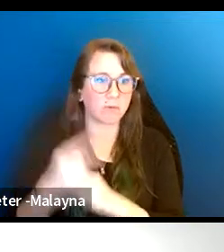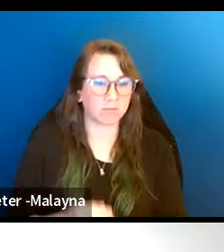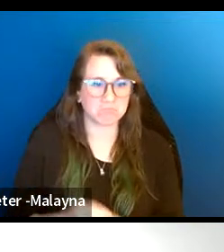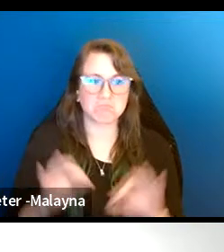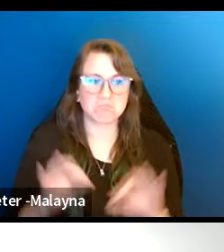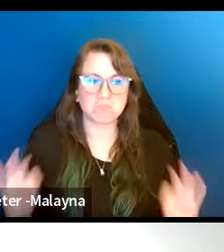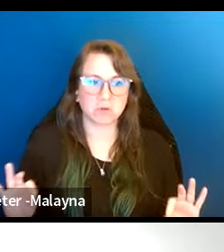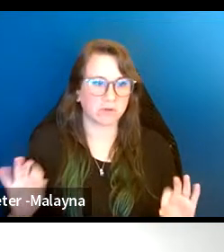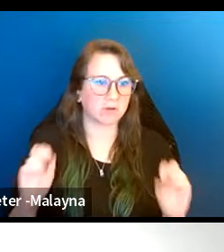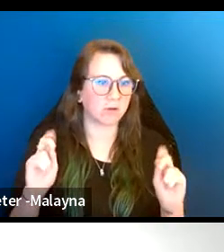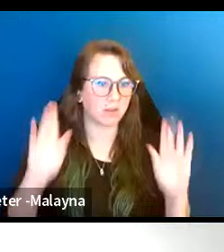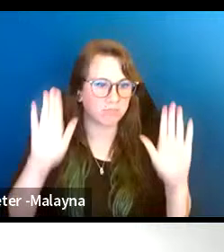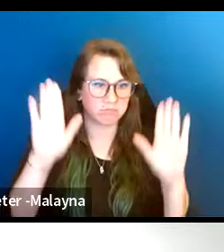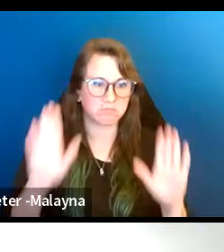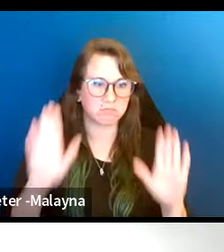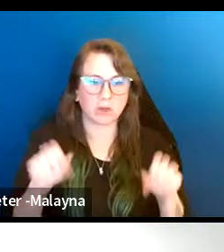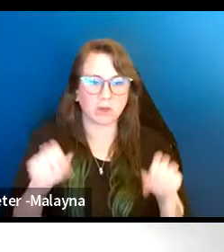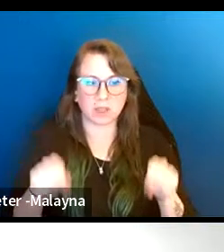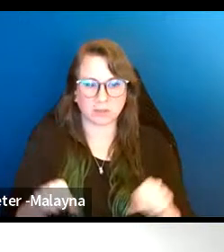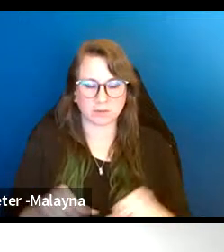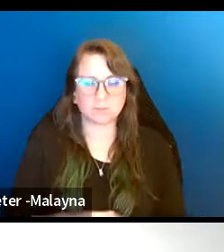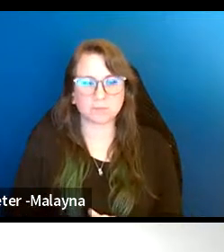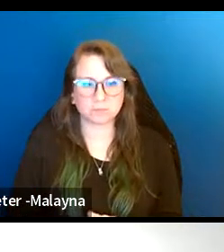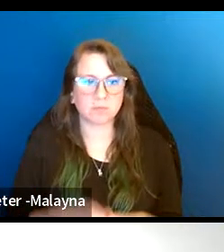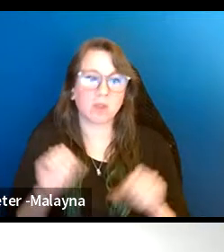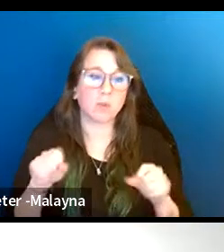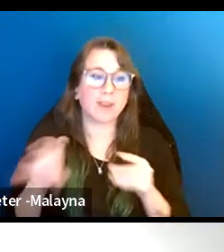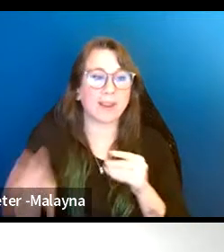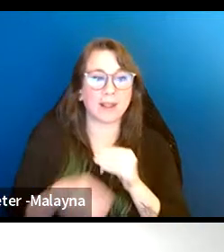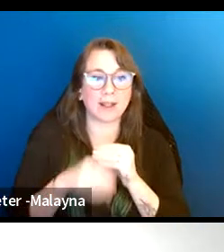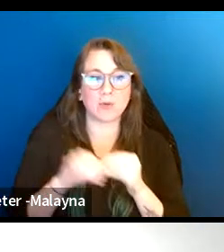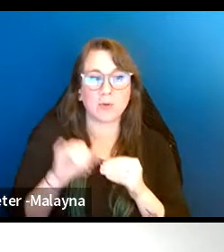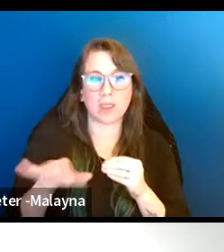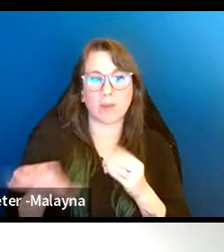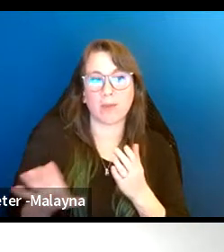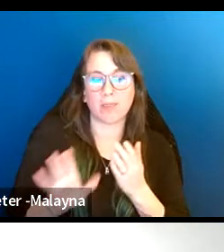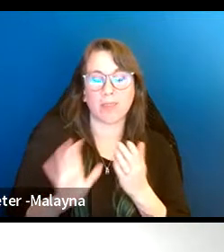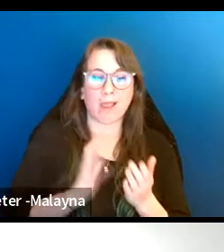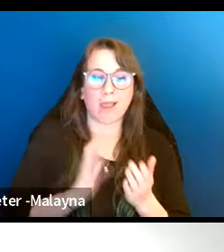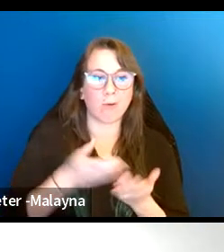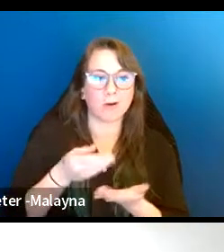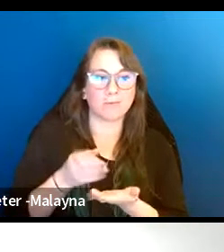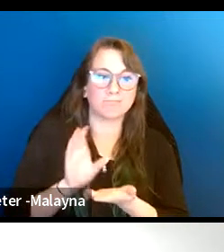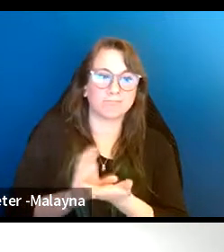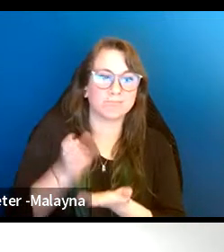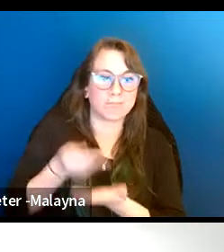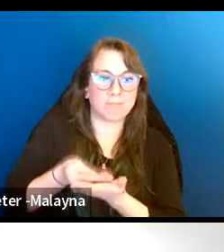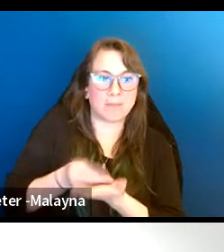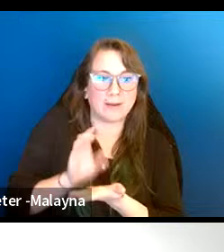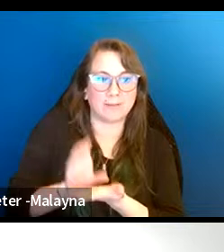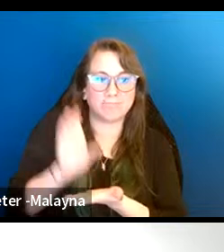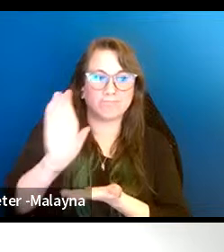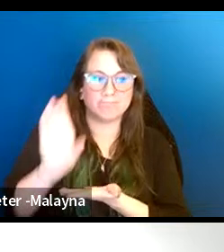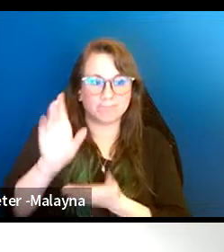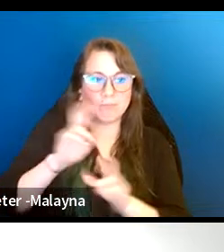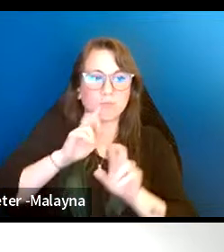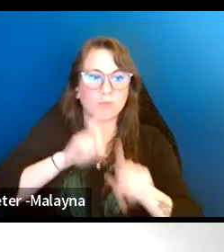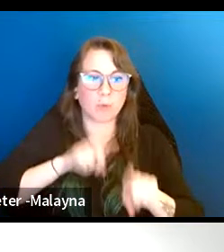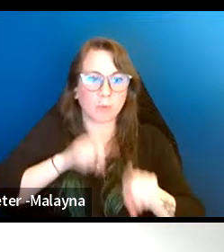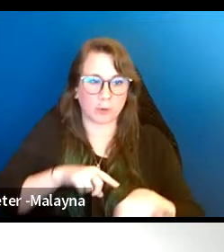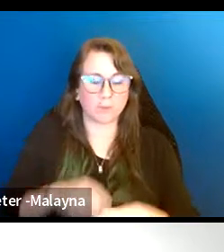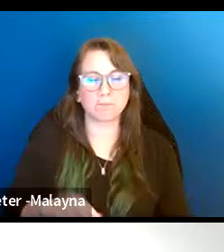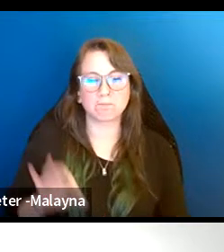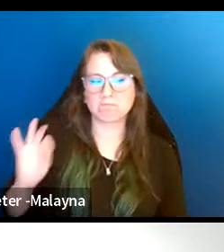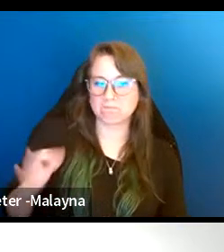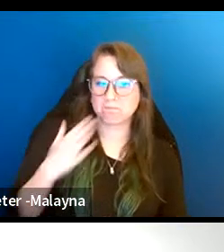That'd be great. Because we can include that with our expenditure report and everything like that. Great. Thanks,